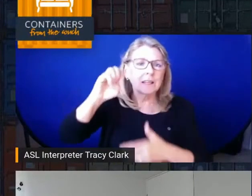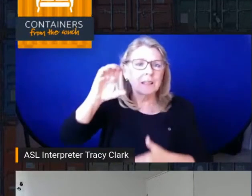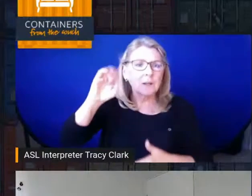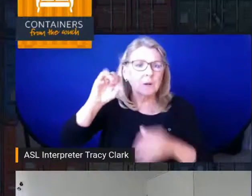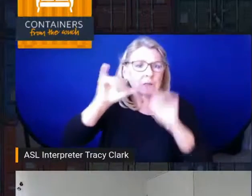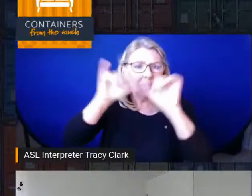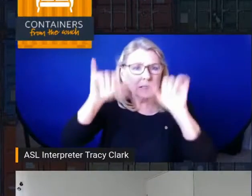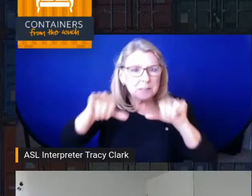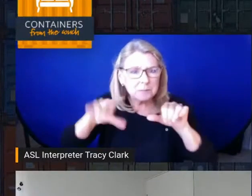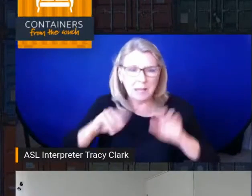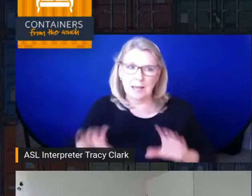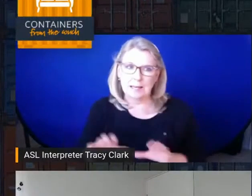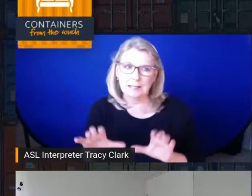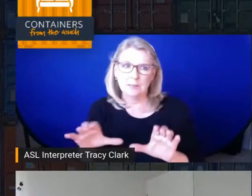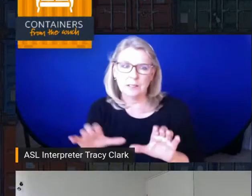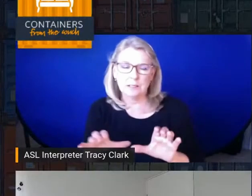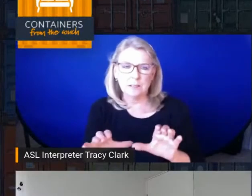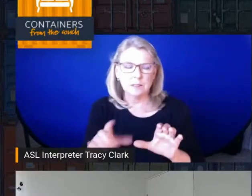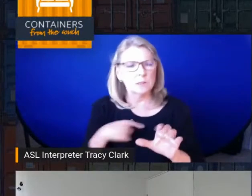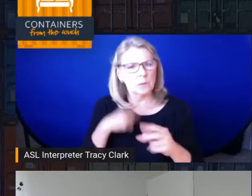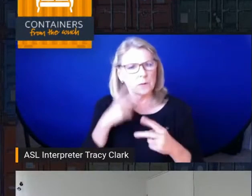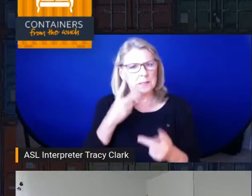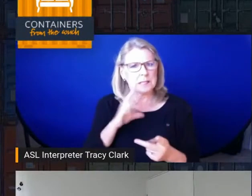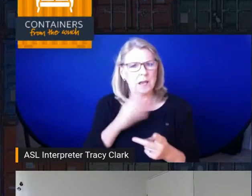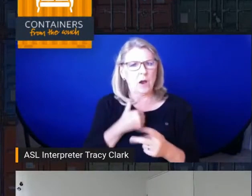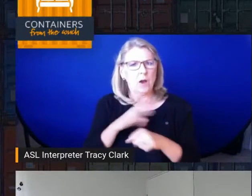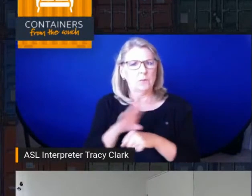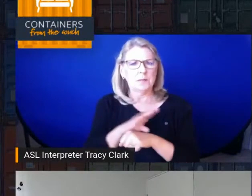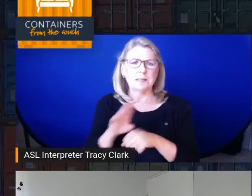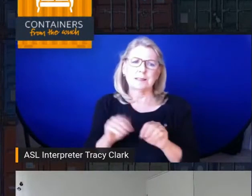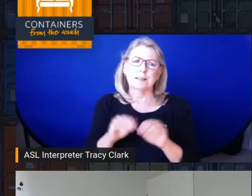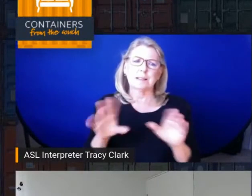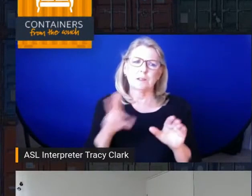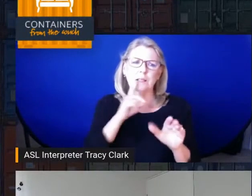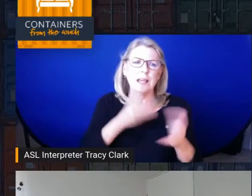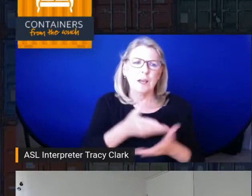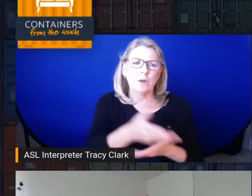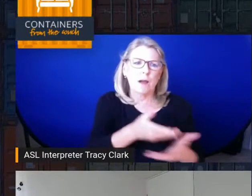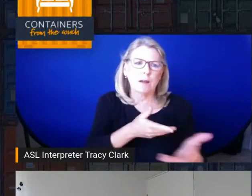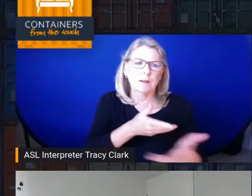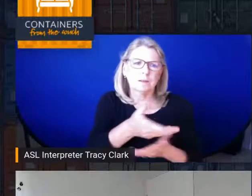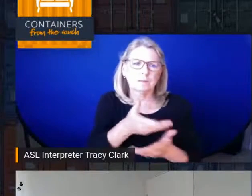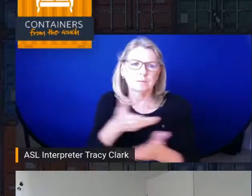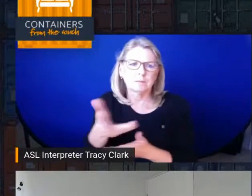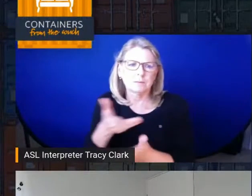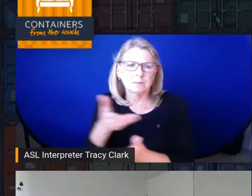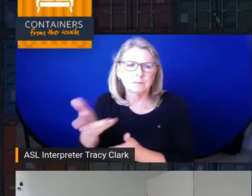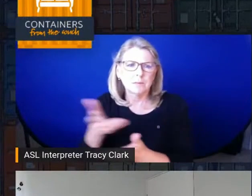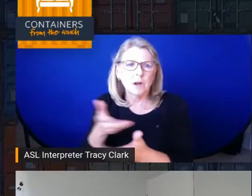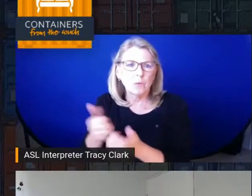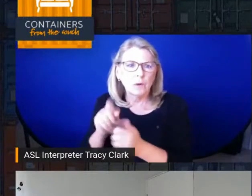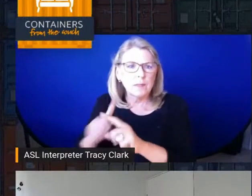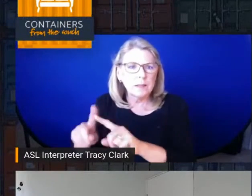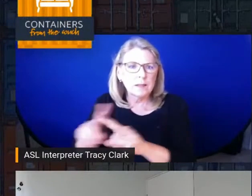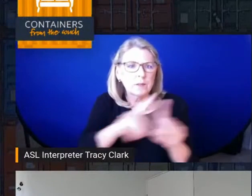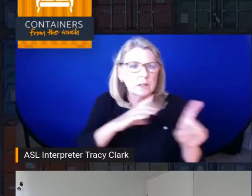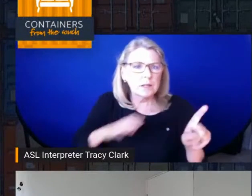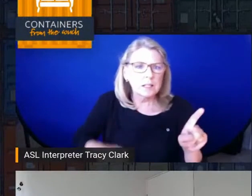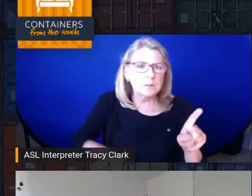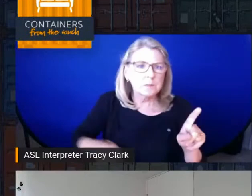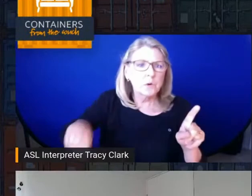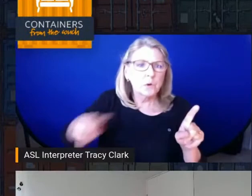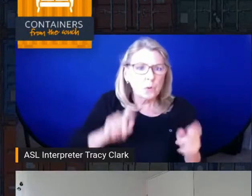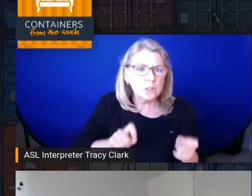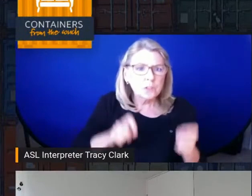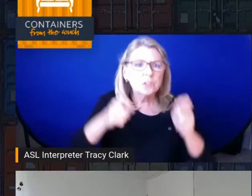our business is definitely interacting with customers who are going through a hybrid multi-cloud journey. They're either digitally